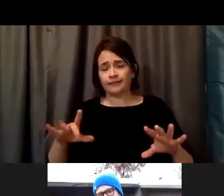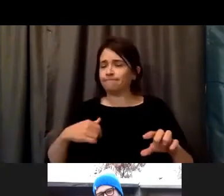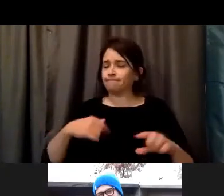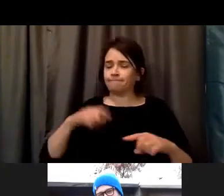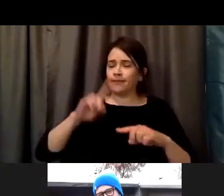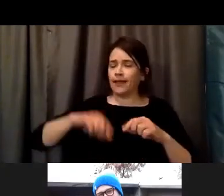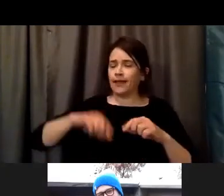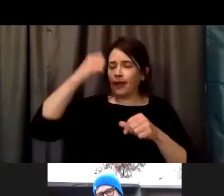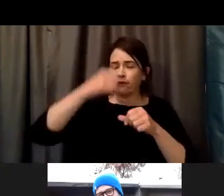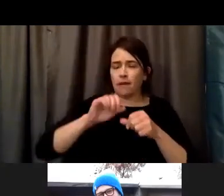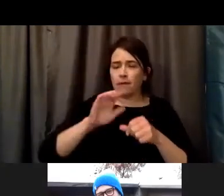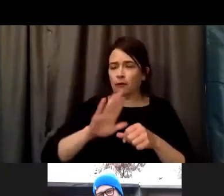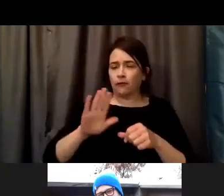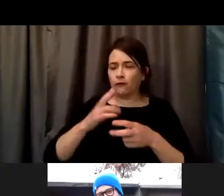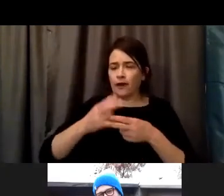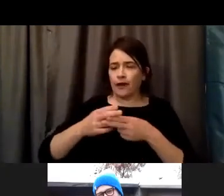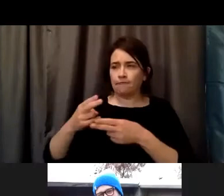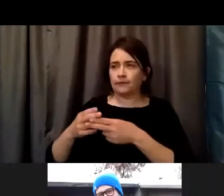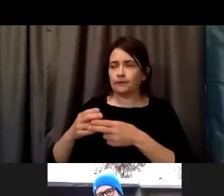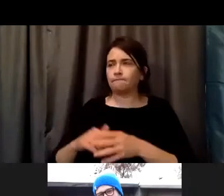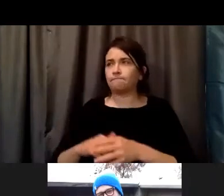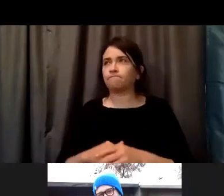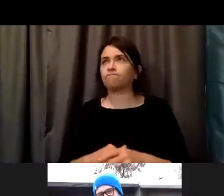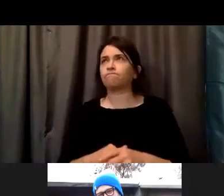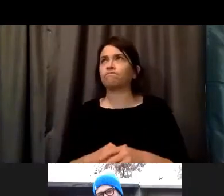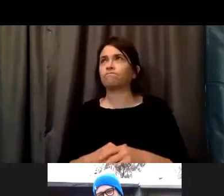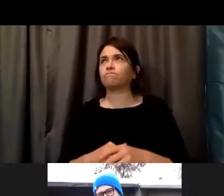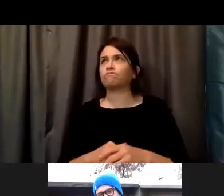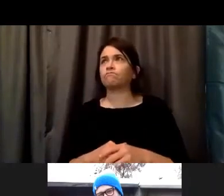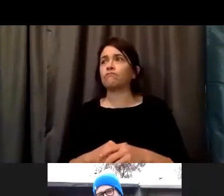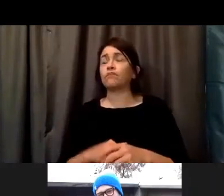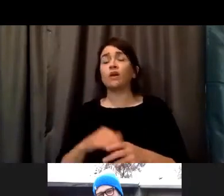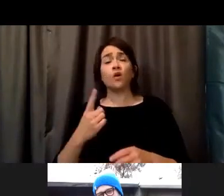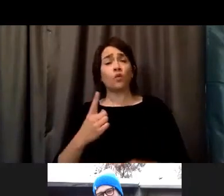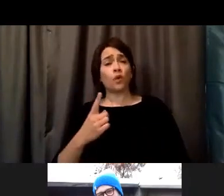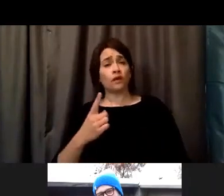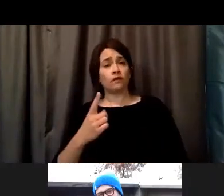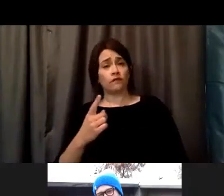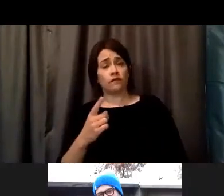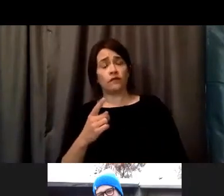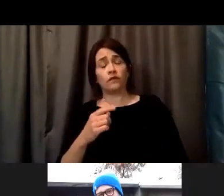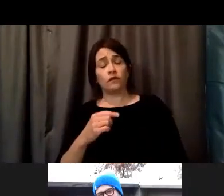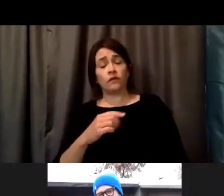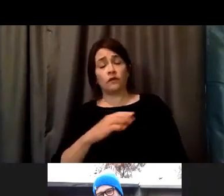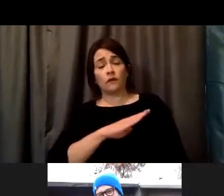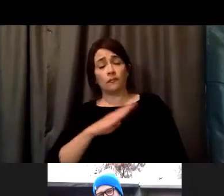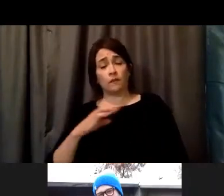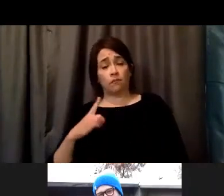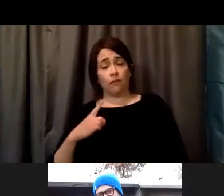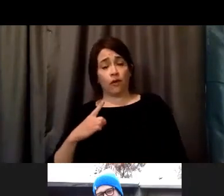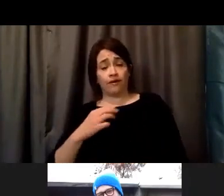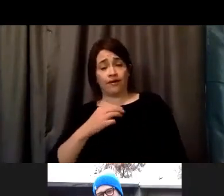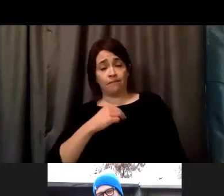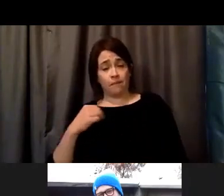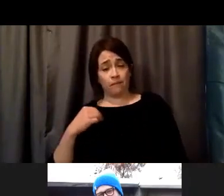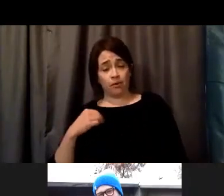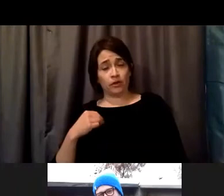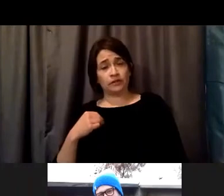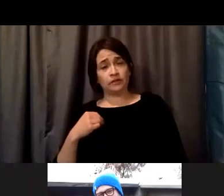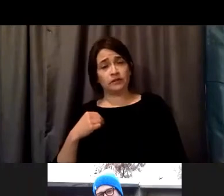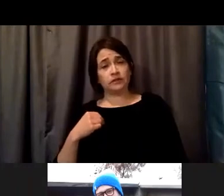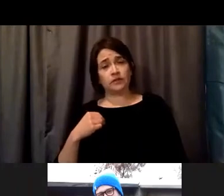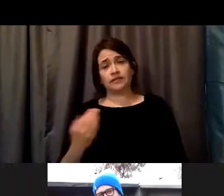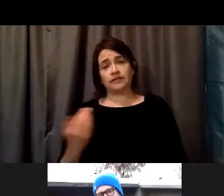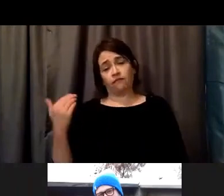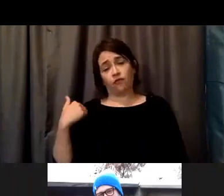We are fortunate to have one of our board member at the IKARE for the museum. He's a former Harvard Law